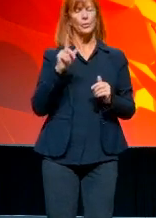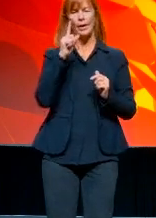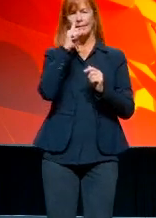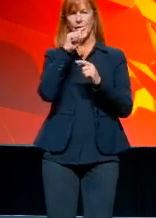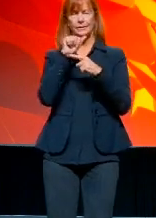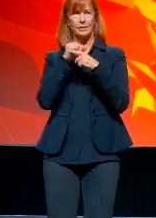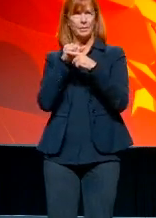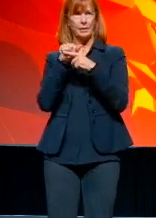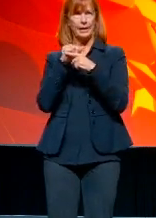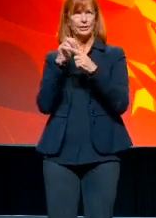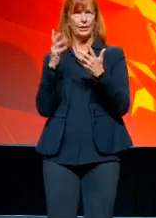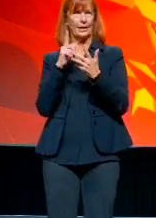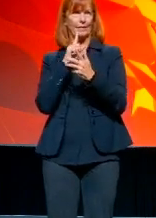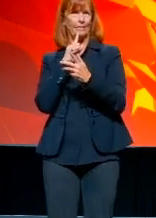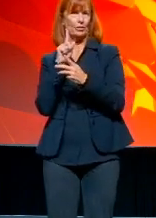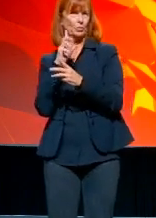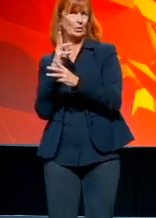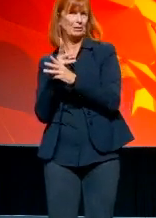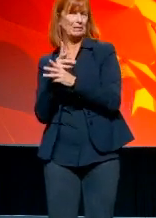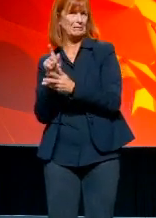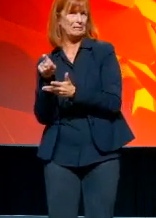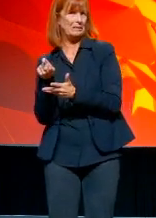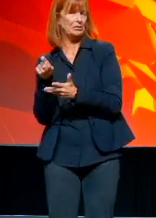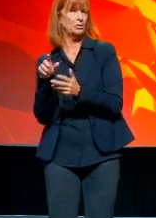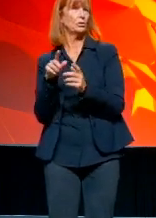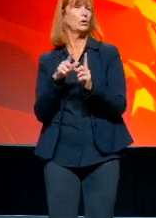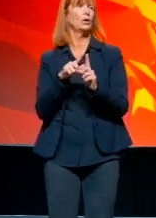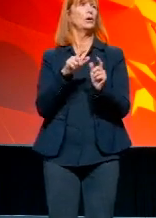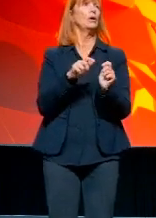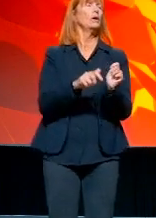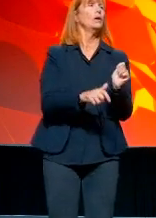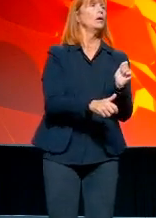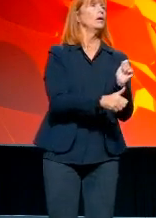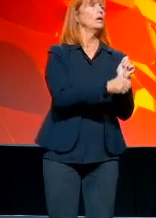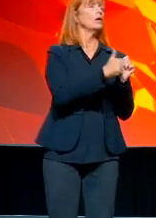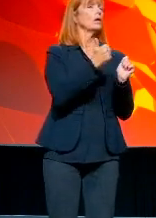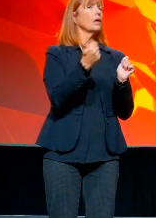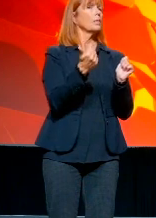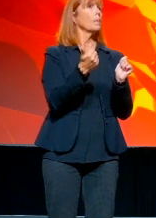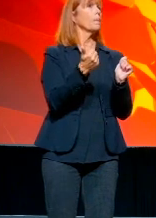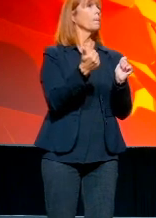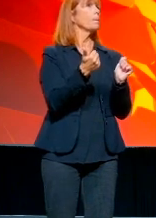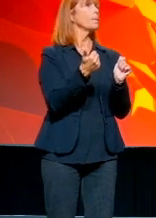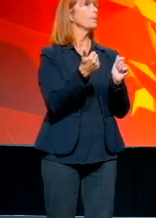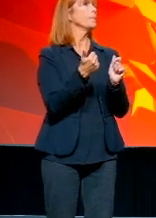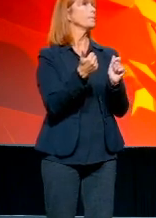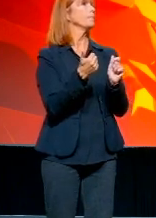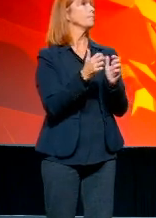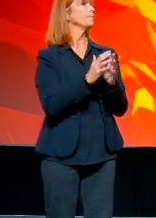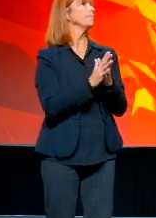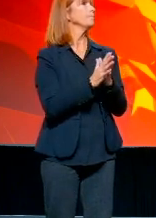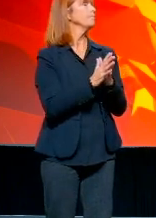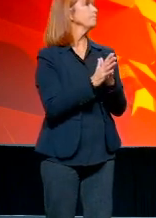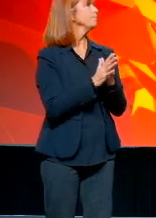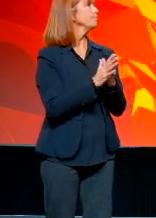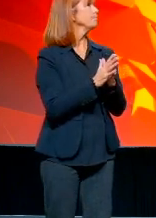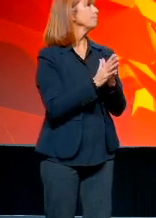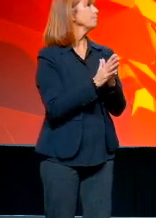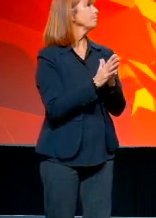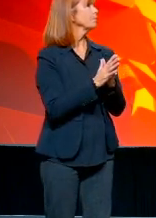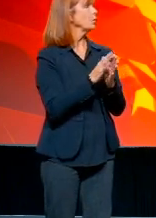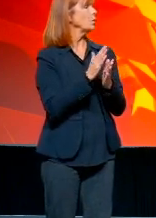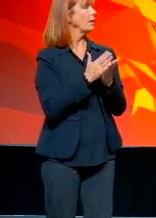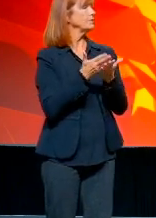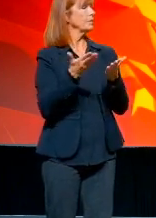how realistic it needs to be. Do we need to simulate all the kind of like nitty-gritties of like the dynamics like in order for it to be useful, or like